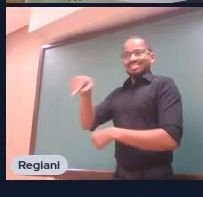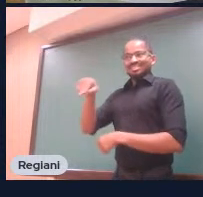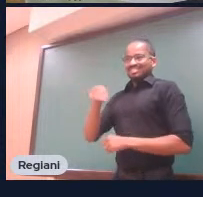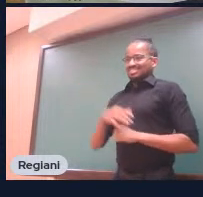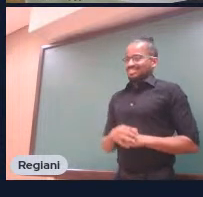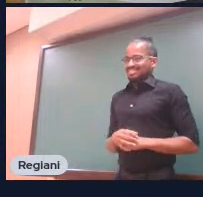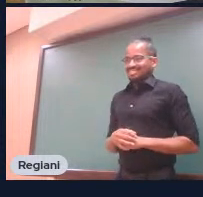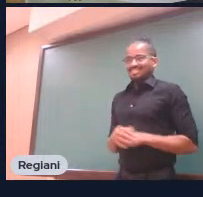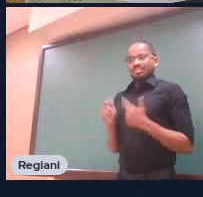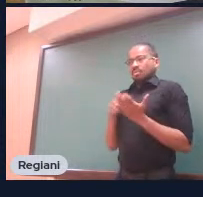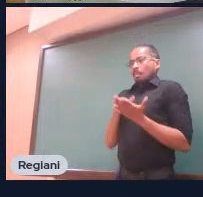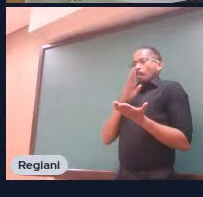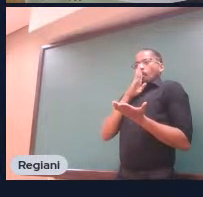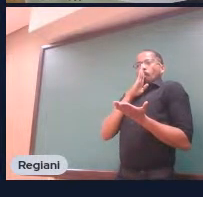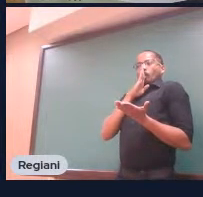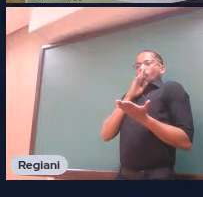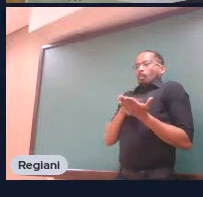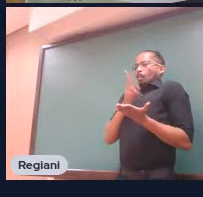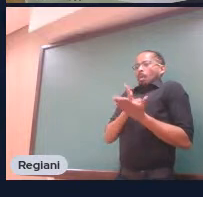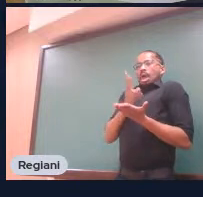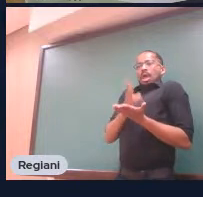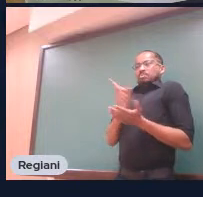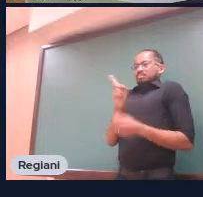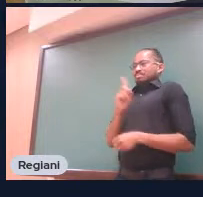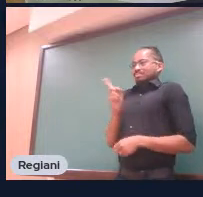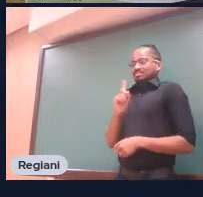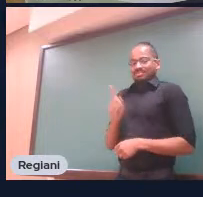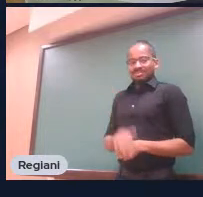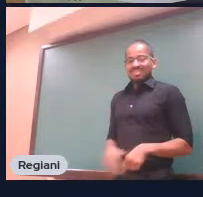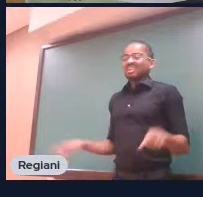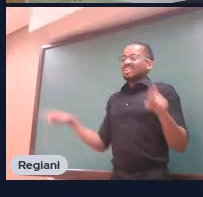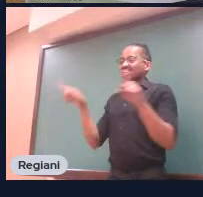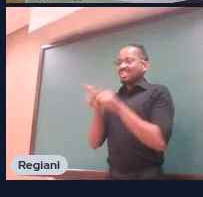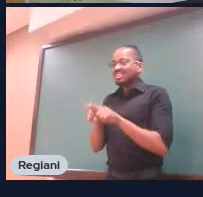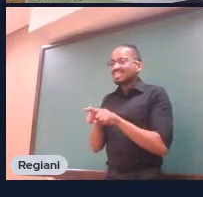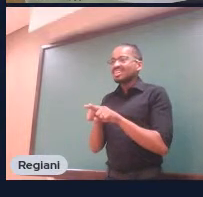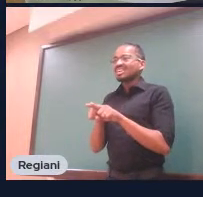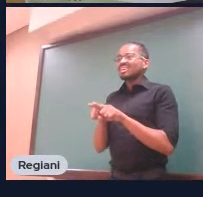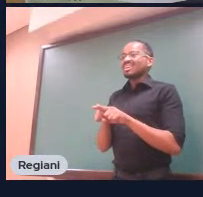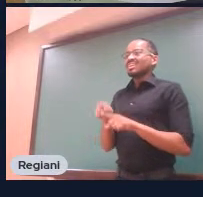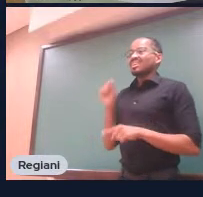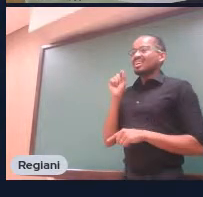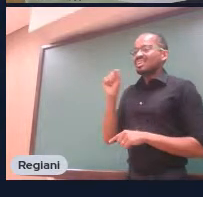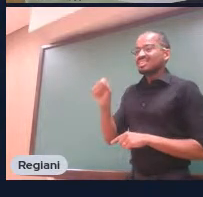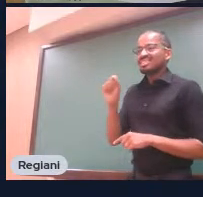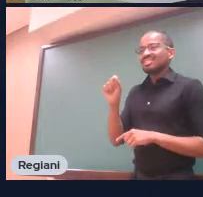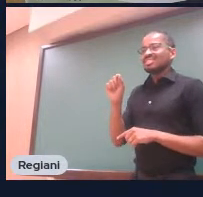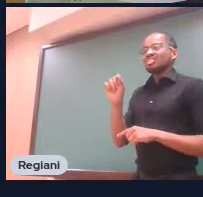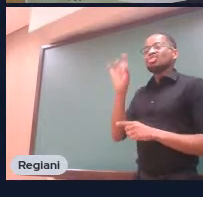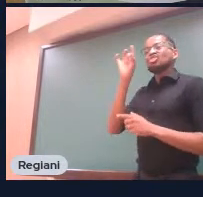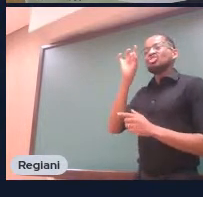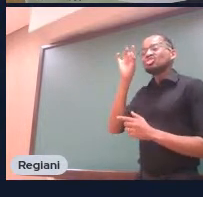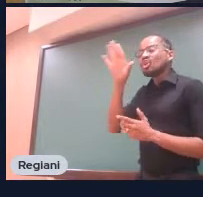dictionary. We will go from multilingual to truly multimedia,